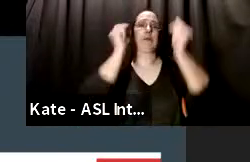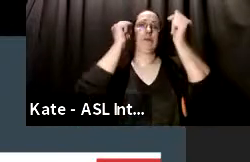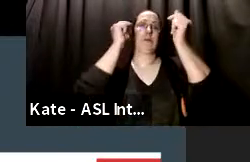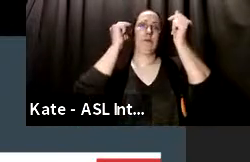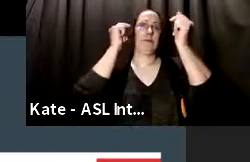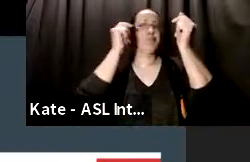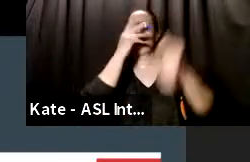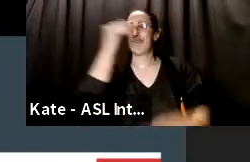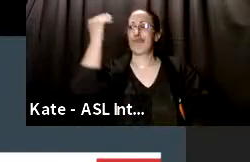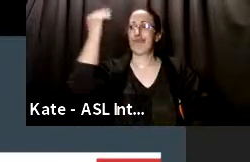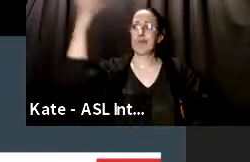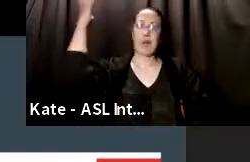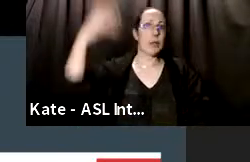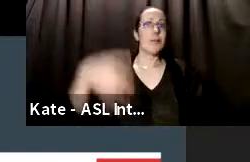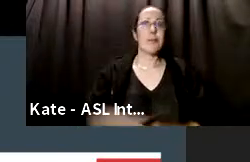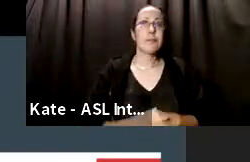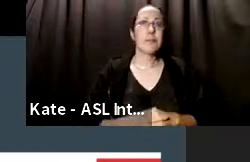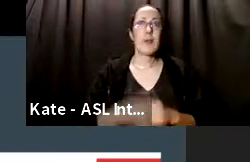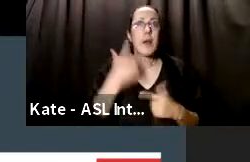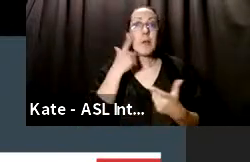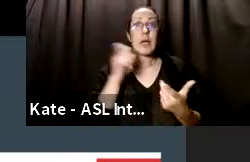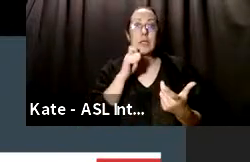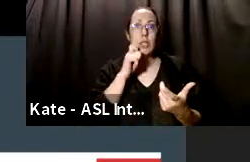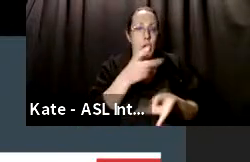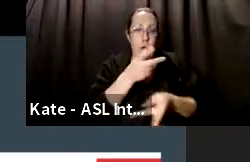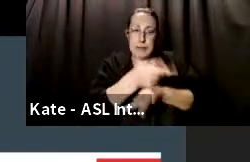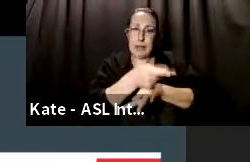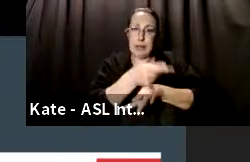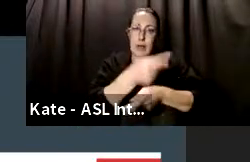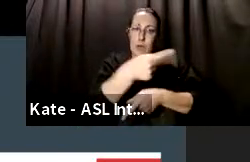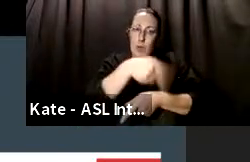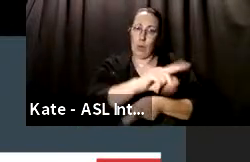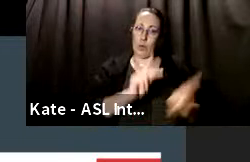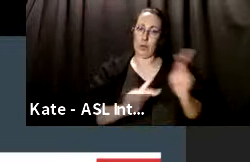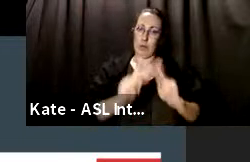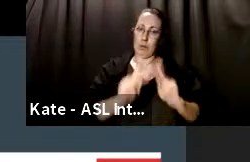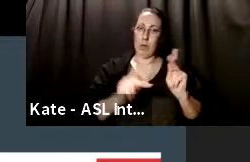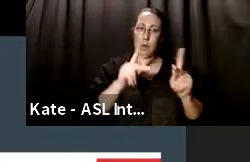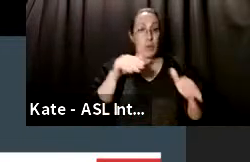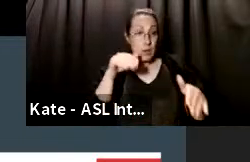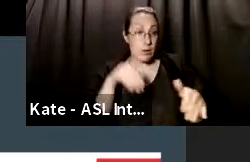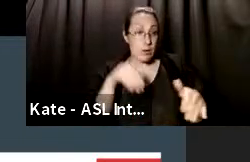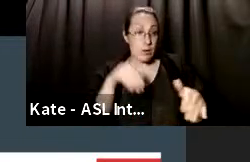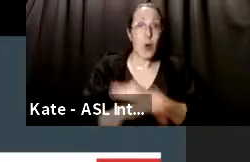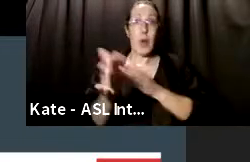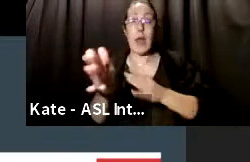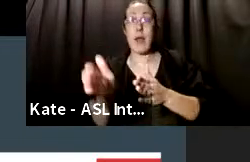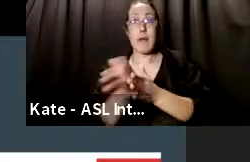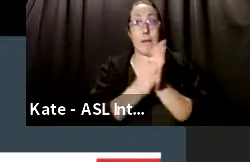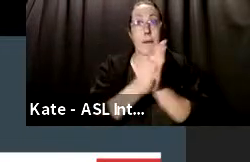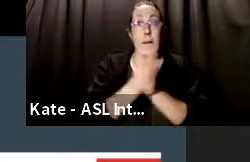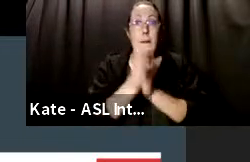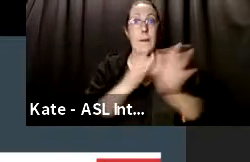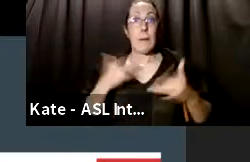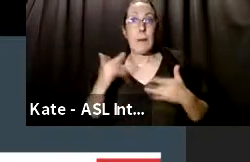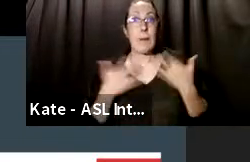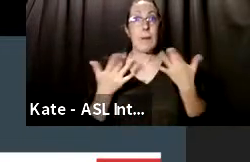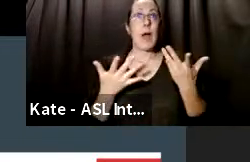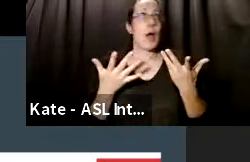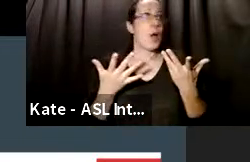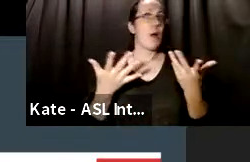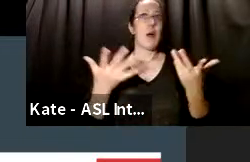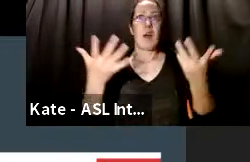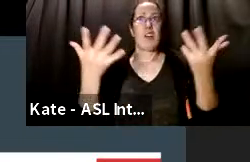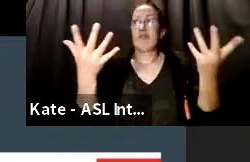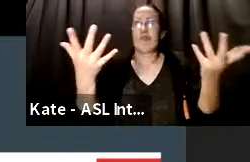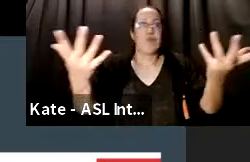of the time they're not compensated or taken care of when they enter these spaces, the burnout is real. So just wellness